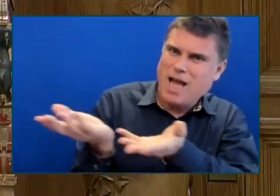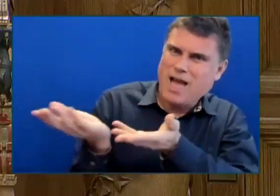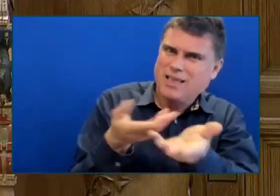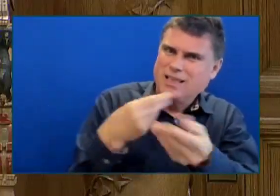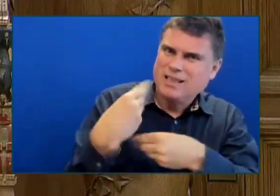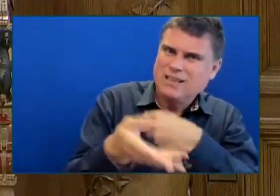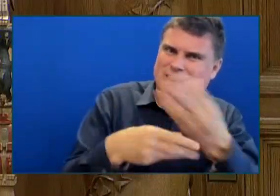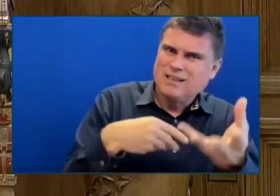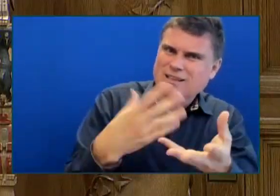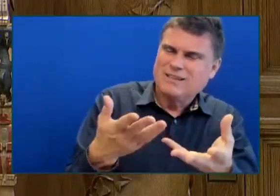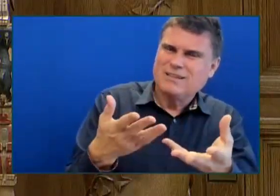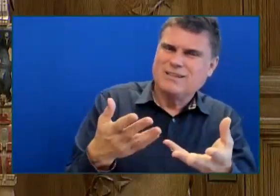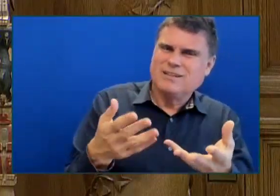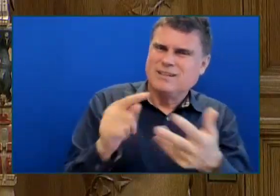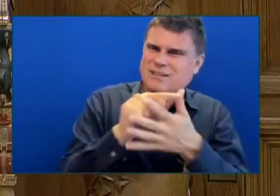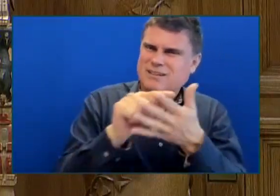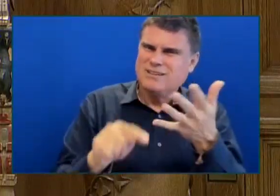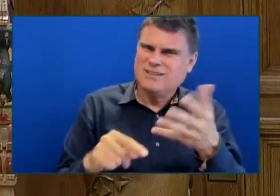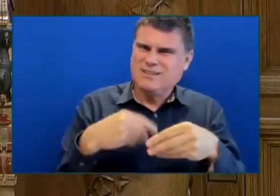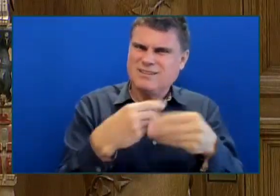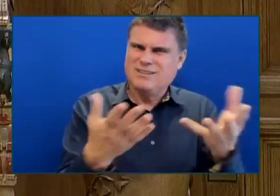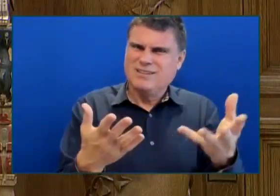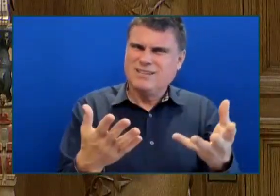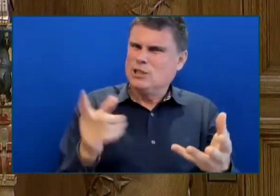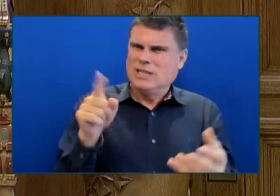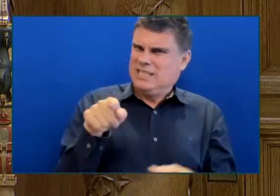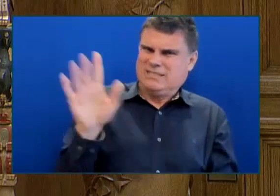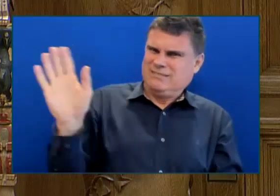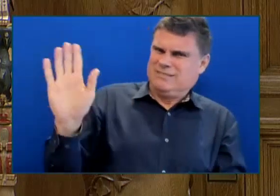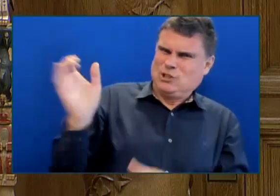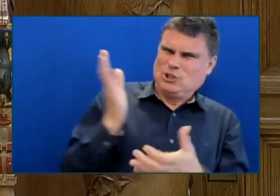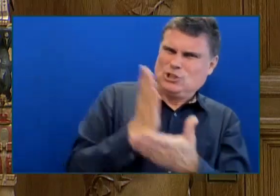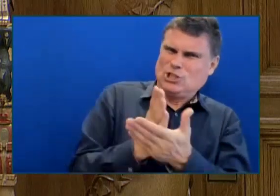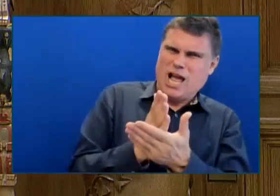Minister of Mental Health and Addictions. Thank you.